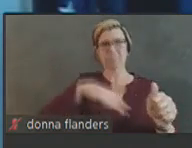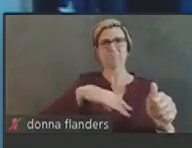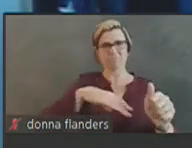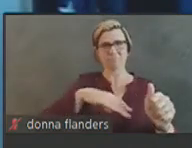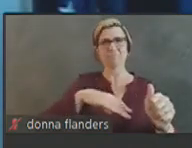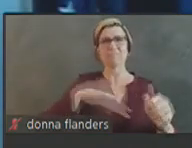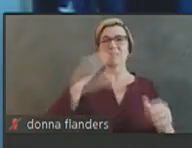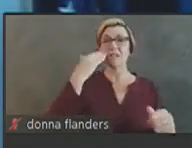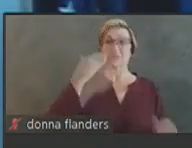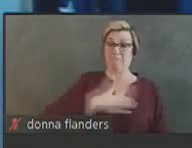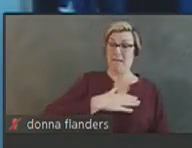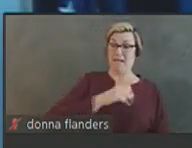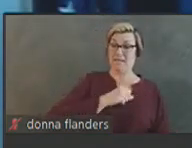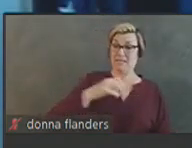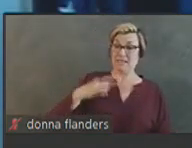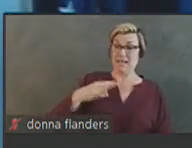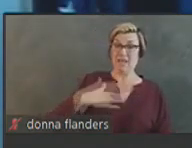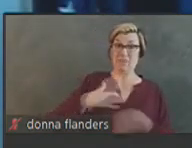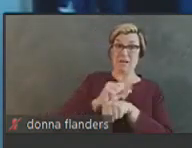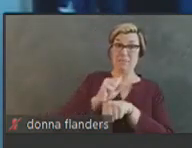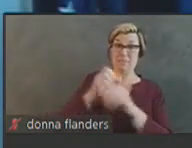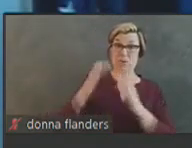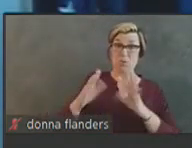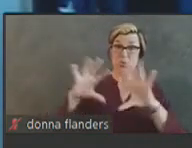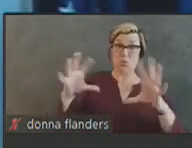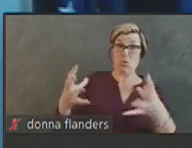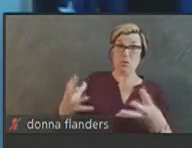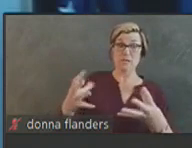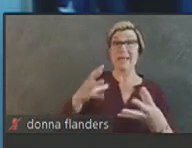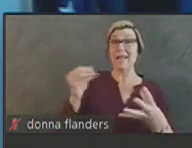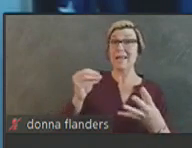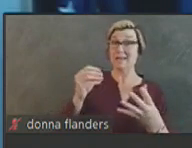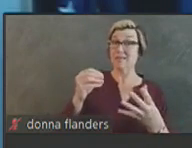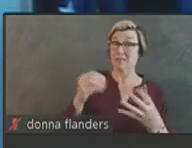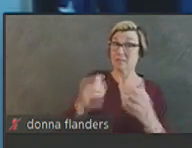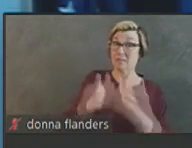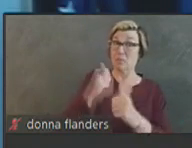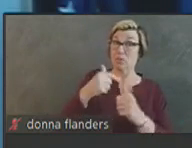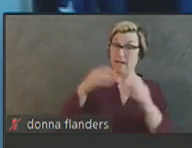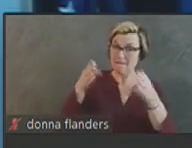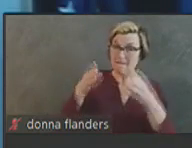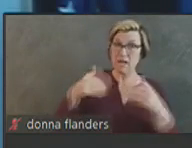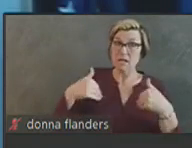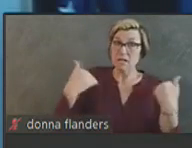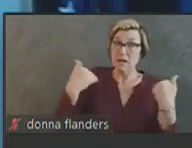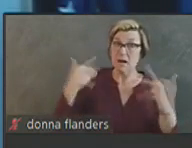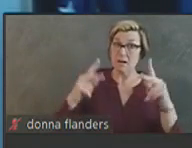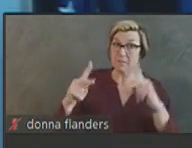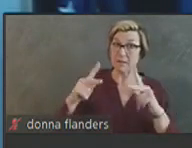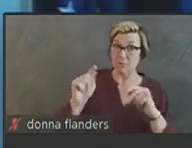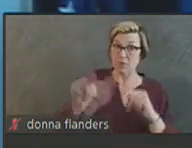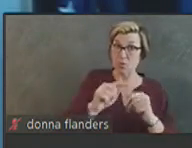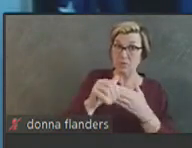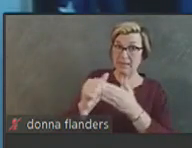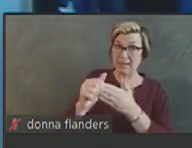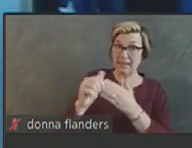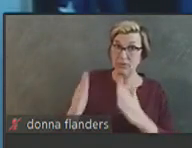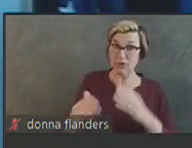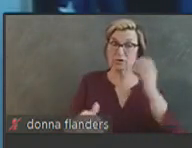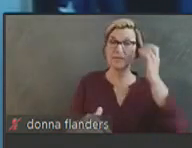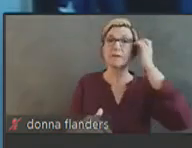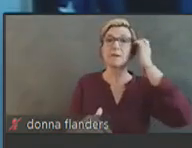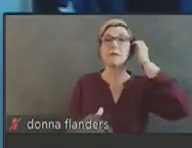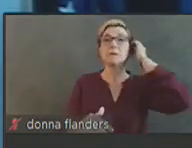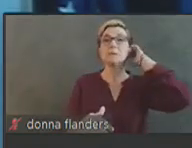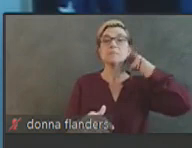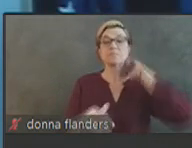staff and employees, and particularly when I'm talking to young leaders, one of the things I always emphasize is that positional